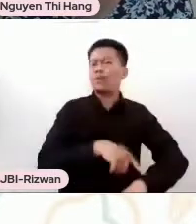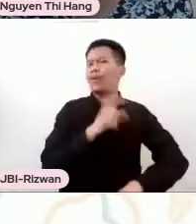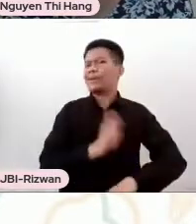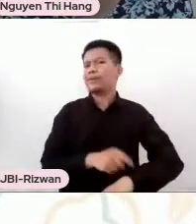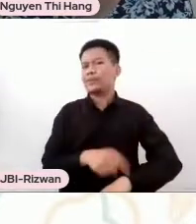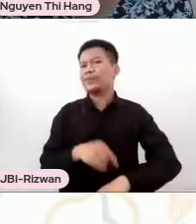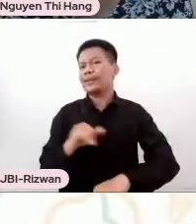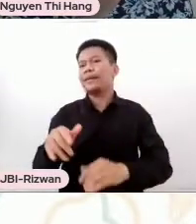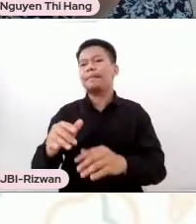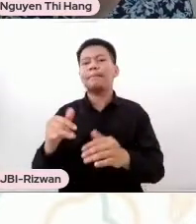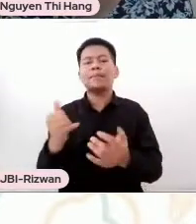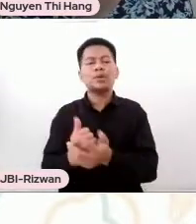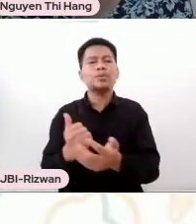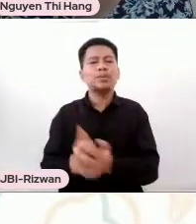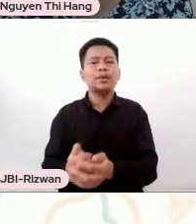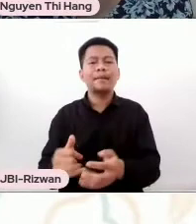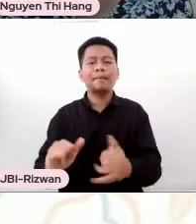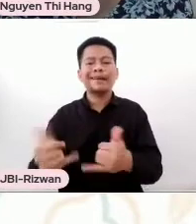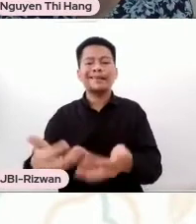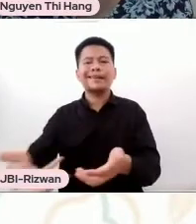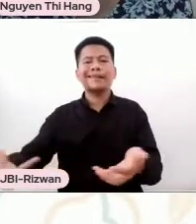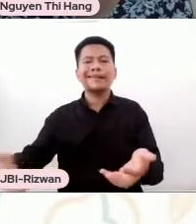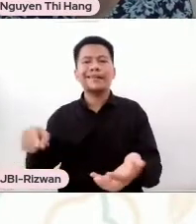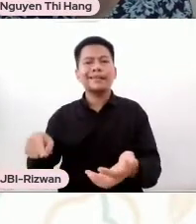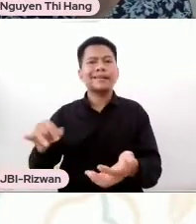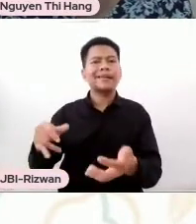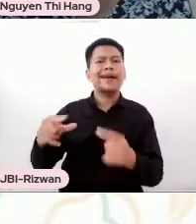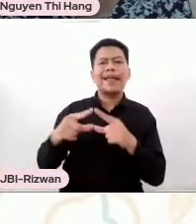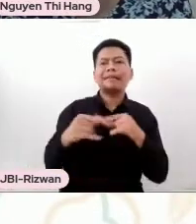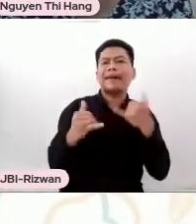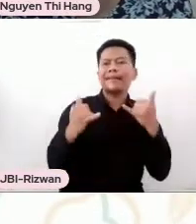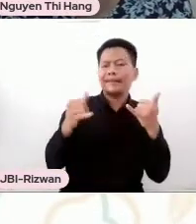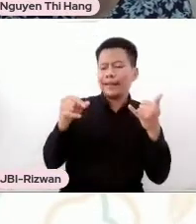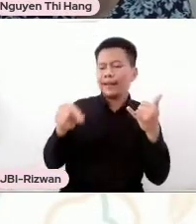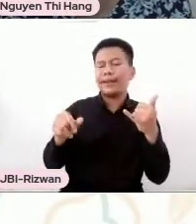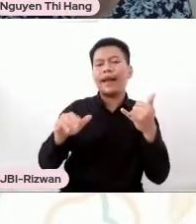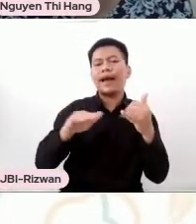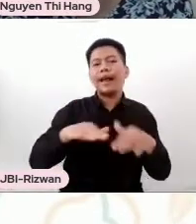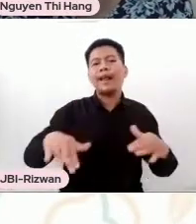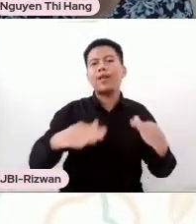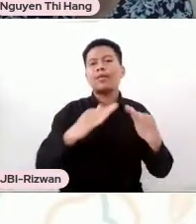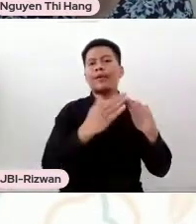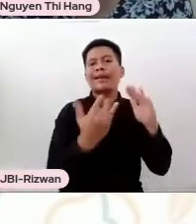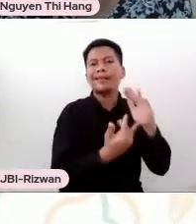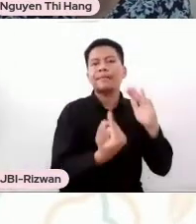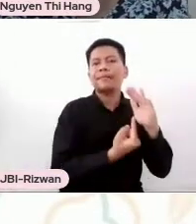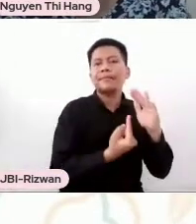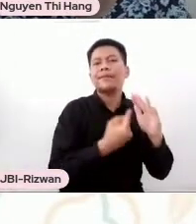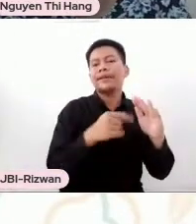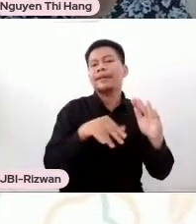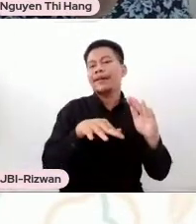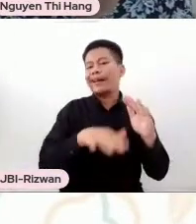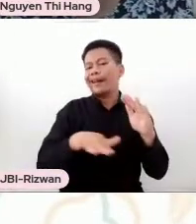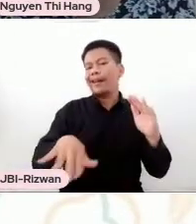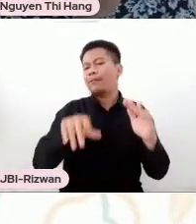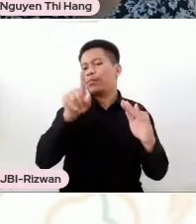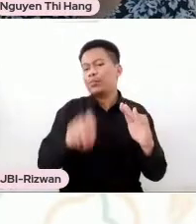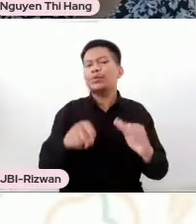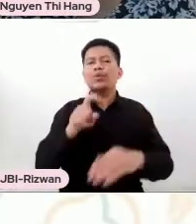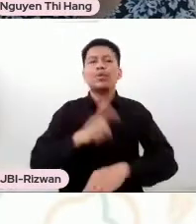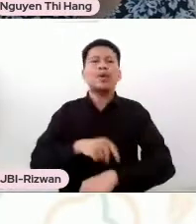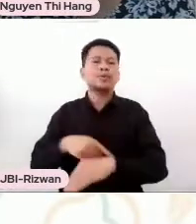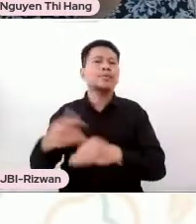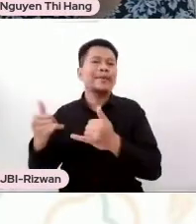dijadikan alat bermain ya, karena anak-anak tinggal di rumah, jadi mereka harus punya waktu bermain bersama-sama dengan orang tuanya